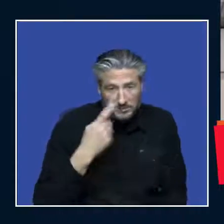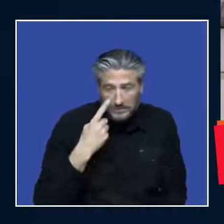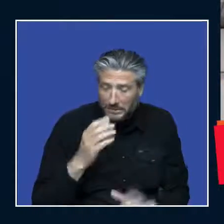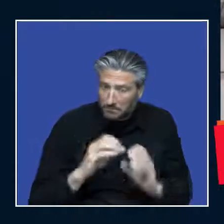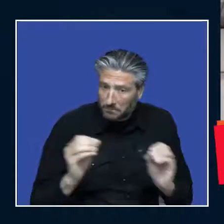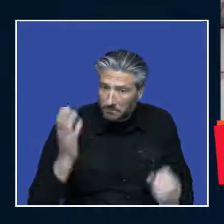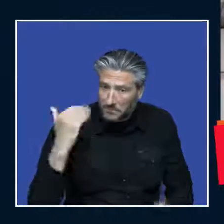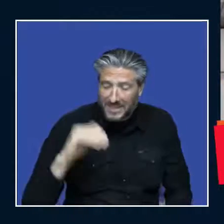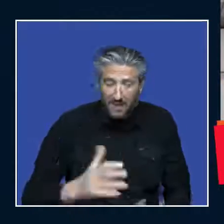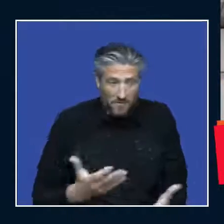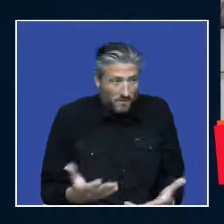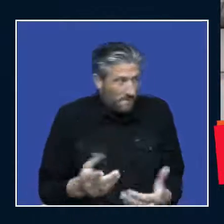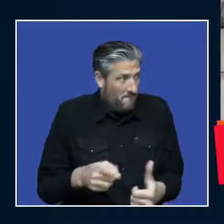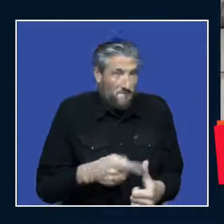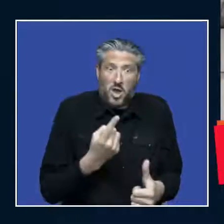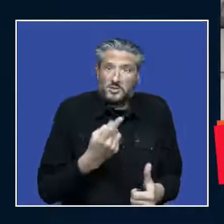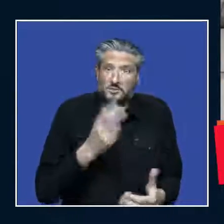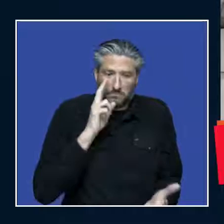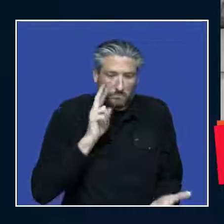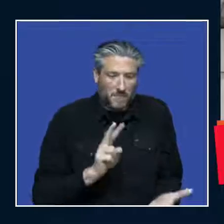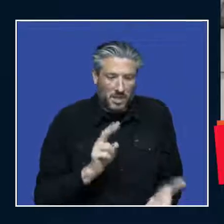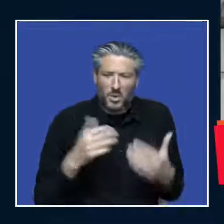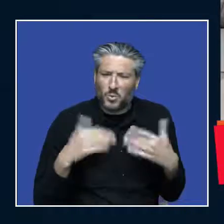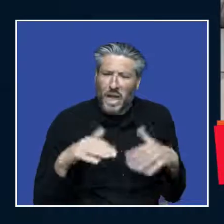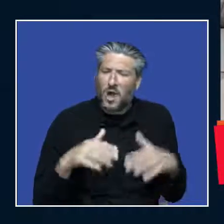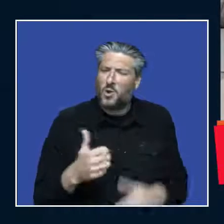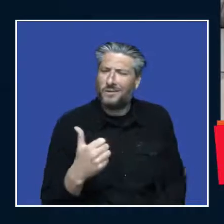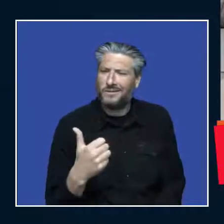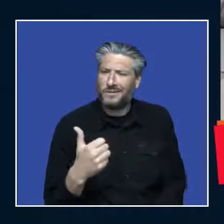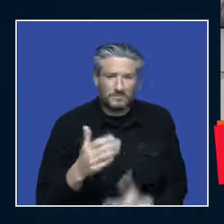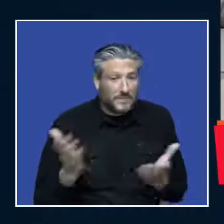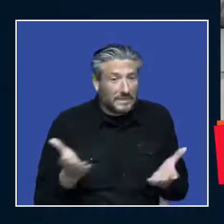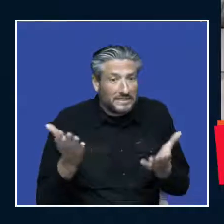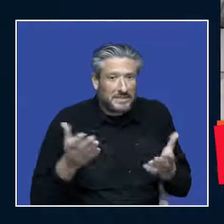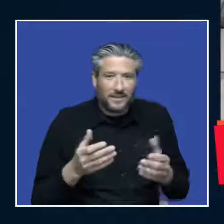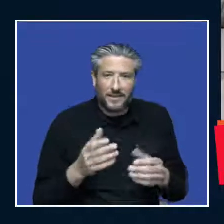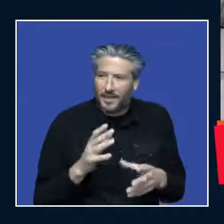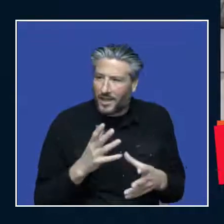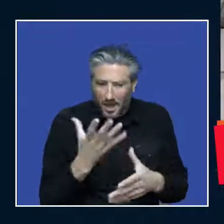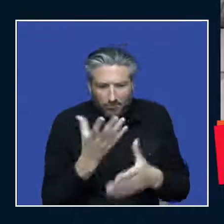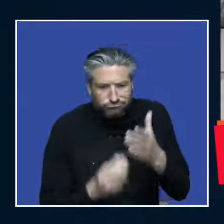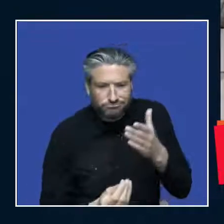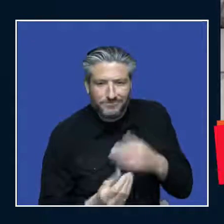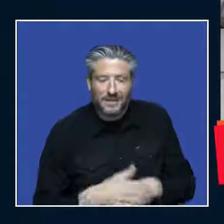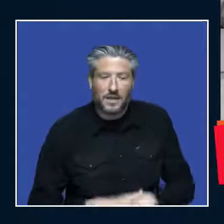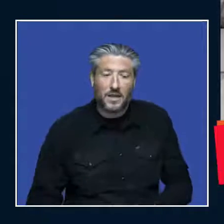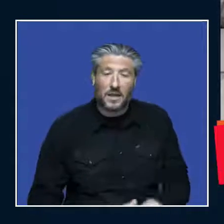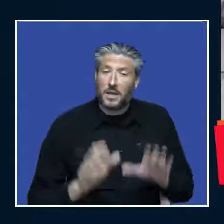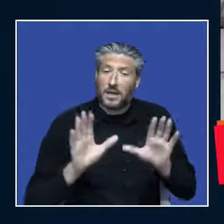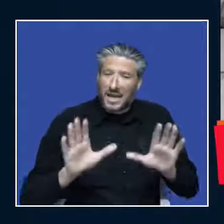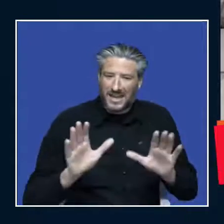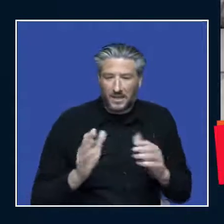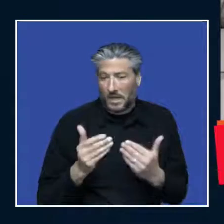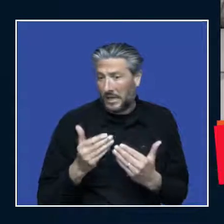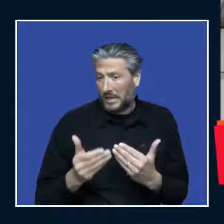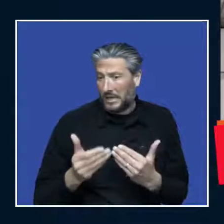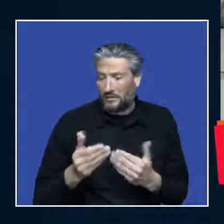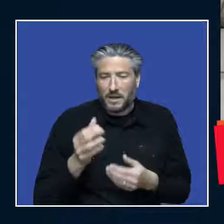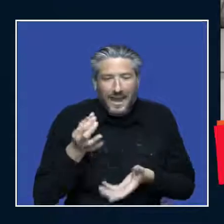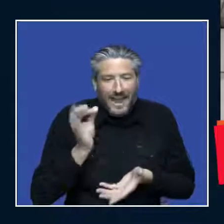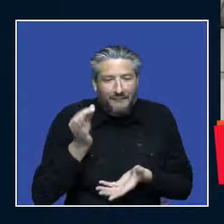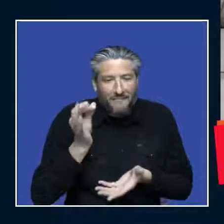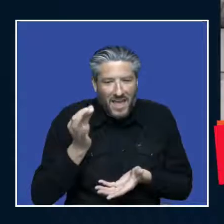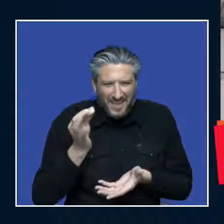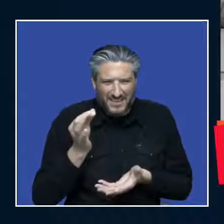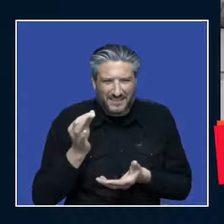say. We will pop over to the cafe for some Q&As, but just before we do, there's just a couple of